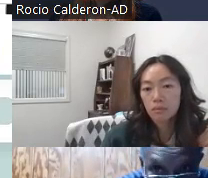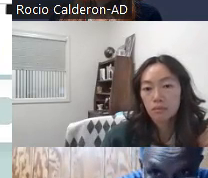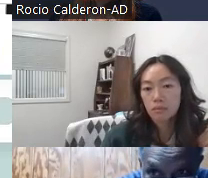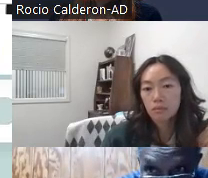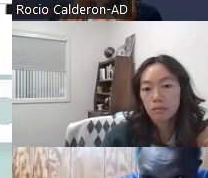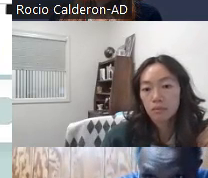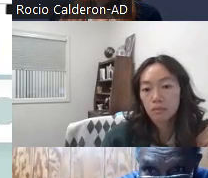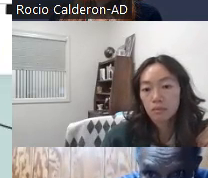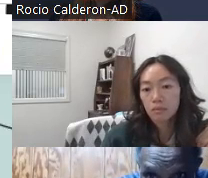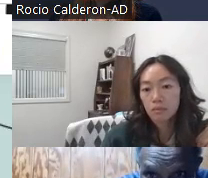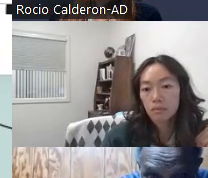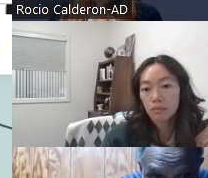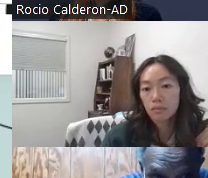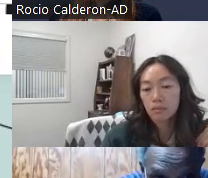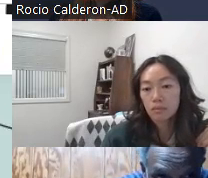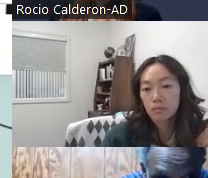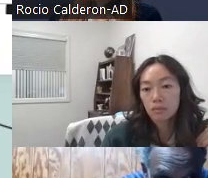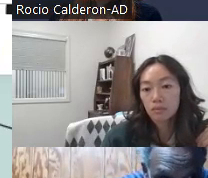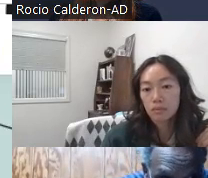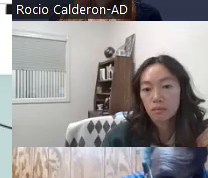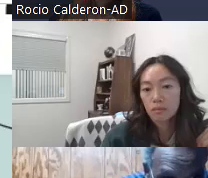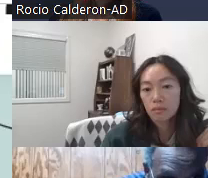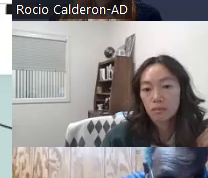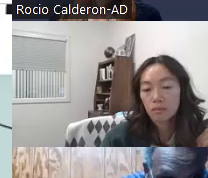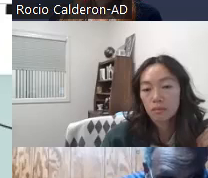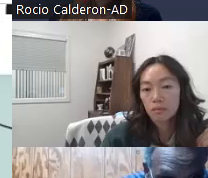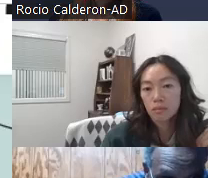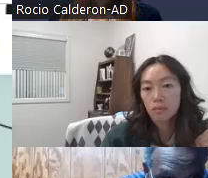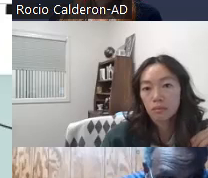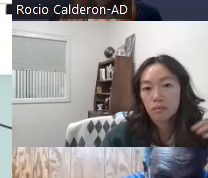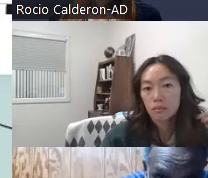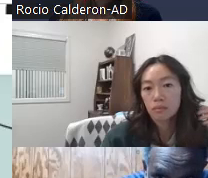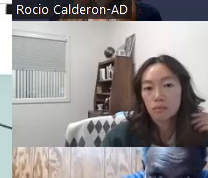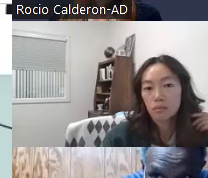I got a DM with agreement. Okay, so I will put